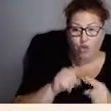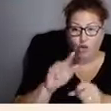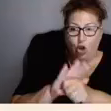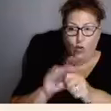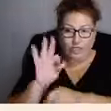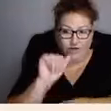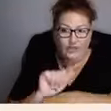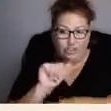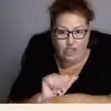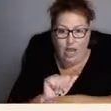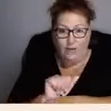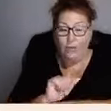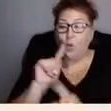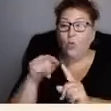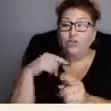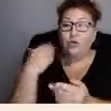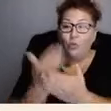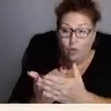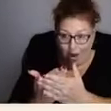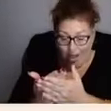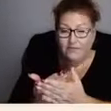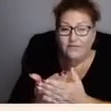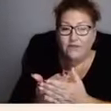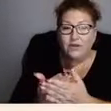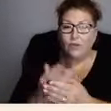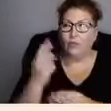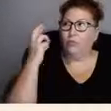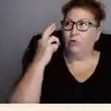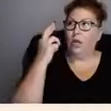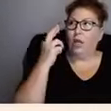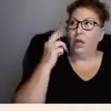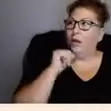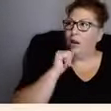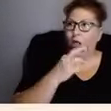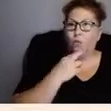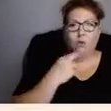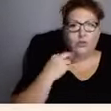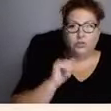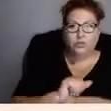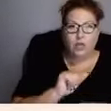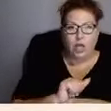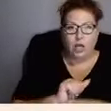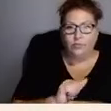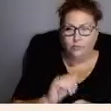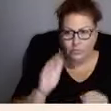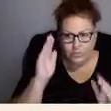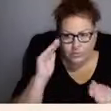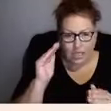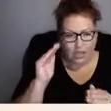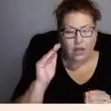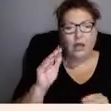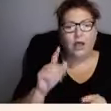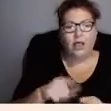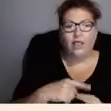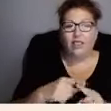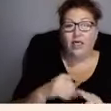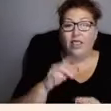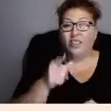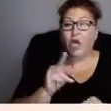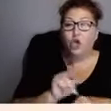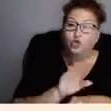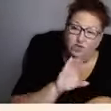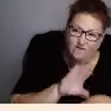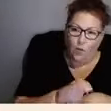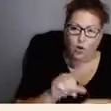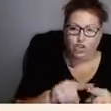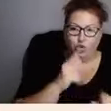When she arrived at the location and realized it was not the restaurant job she was expecting, the traffickers used force to keep her there.